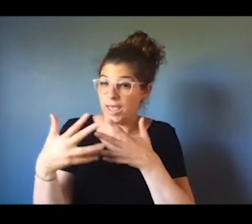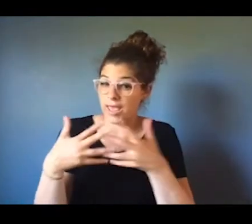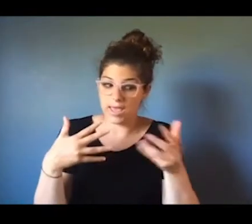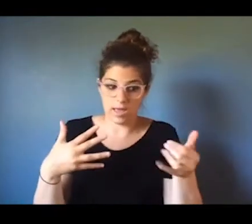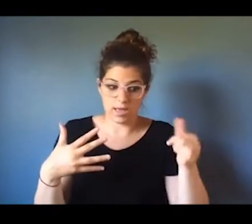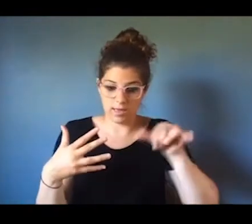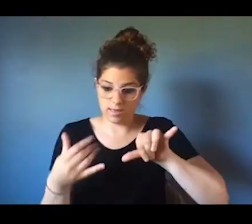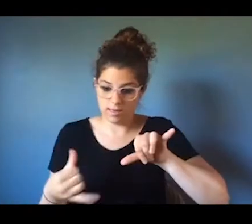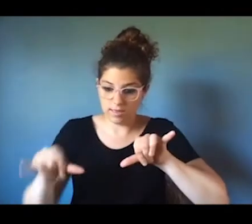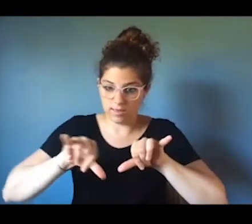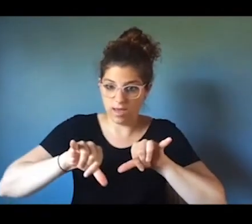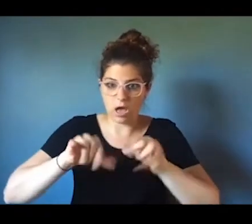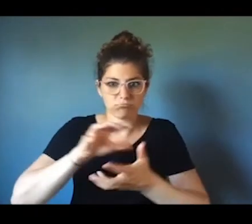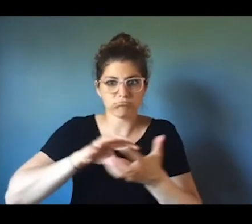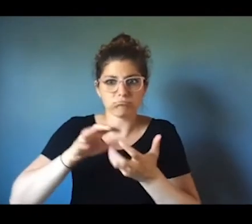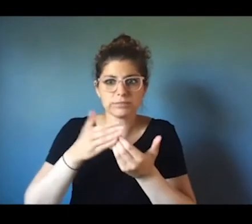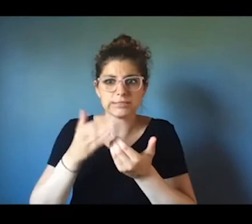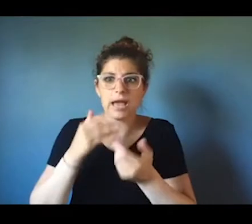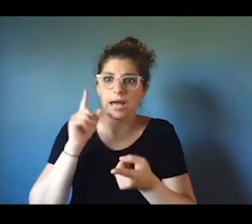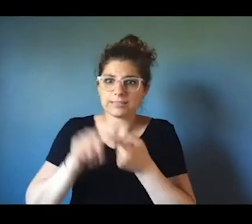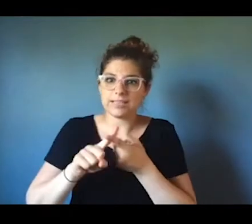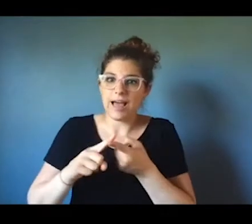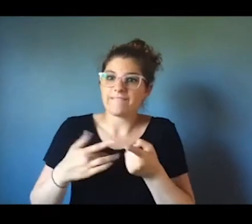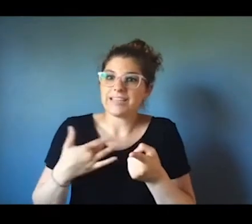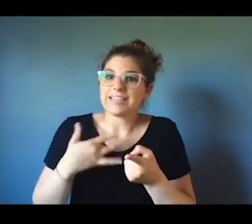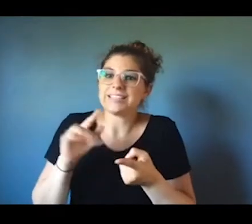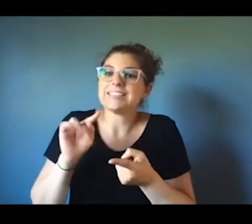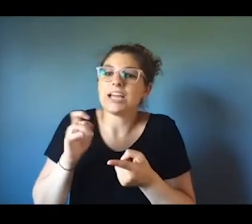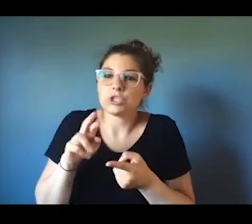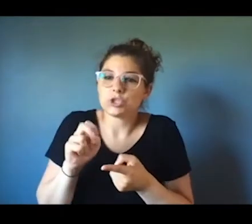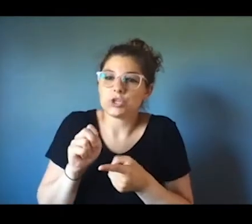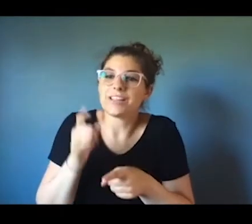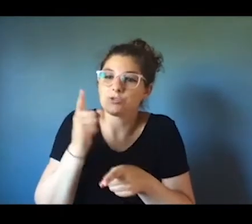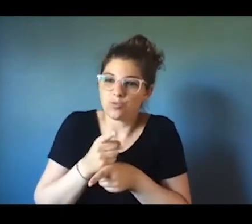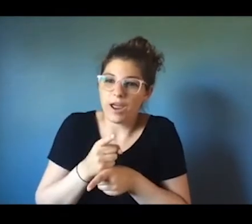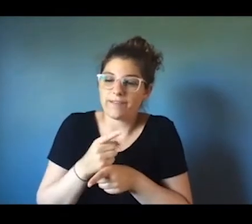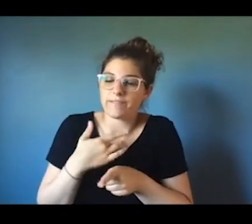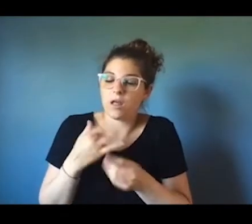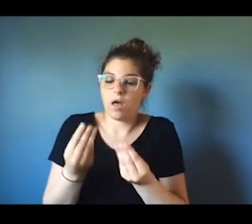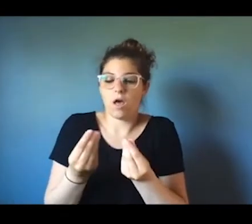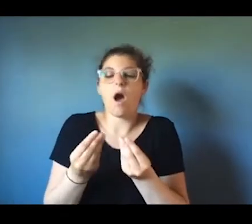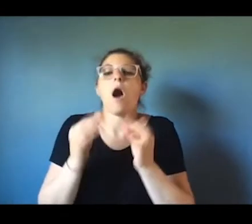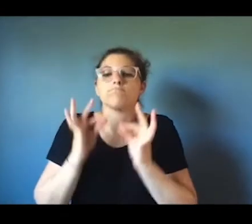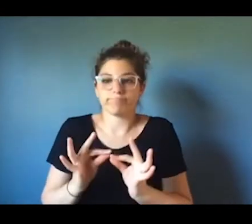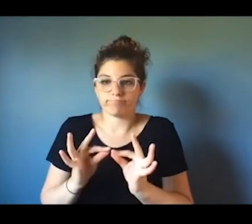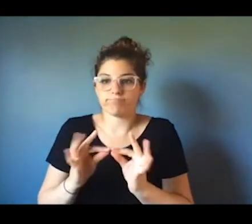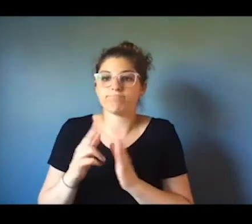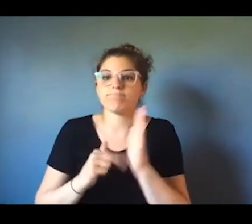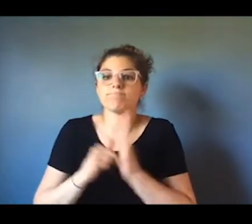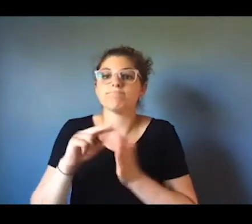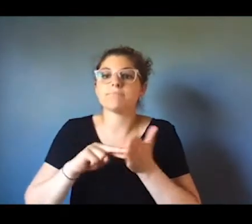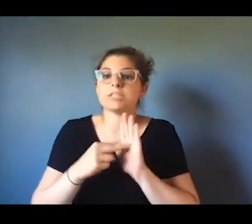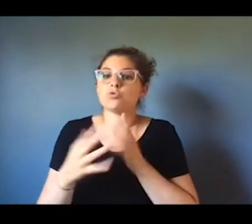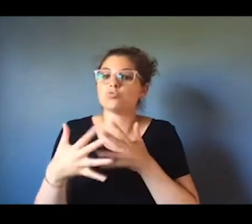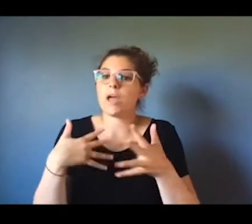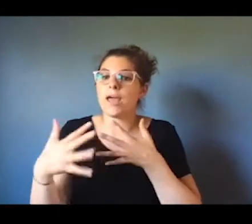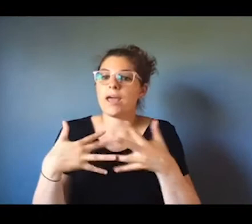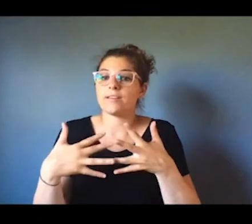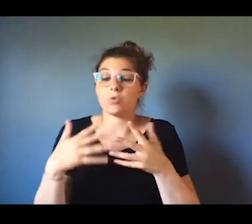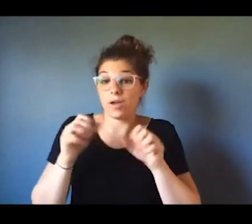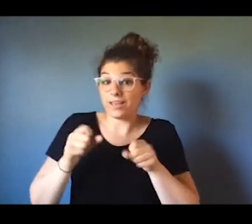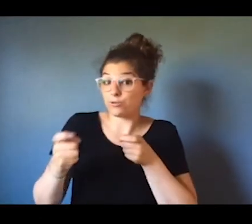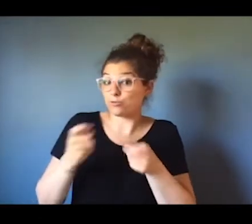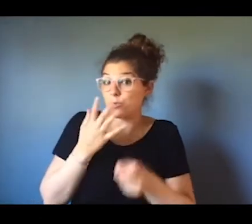mix a gray right between the two, I just mix the two together until I get a texture that's right between that really thick paint and that oily